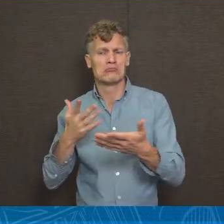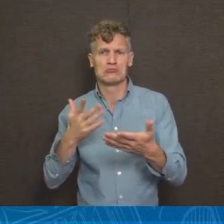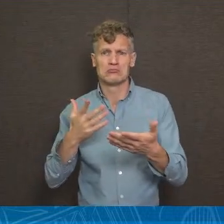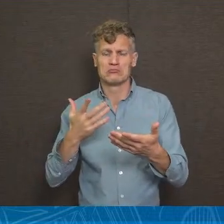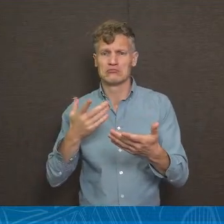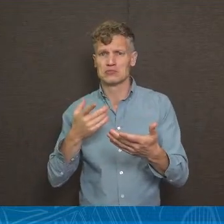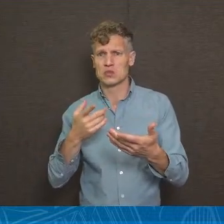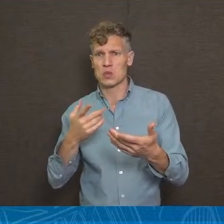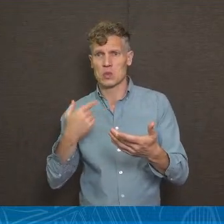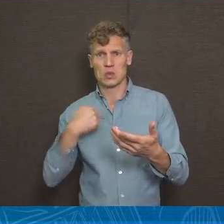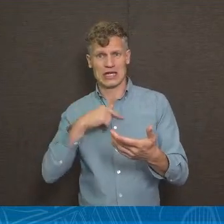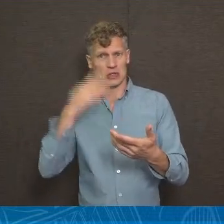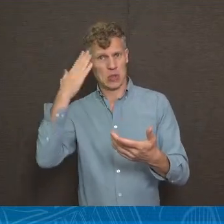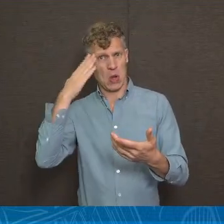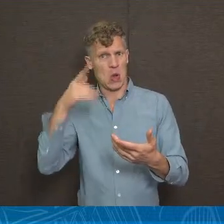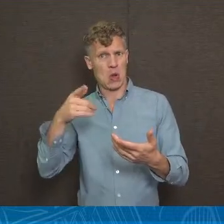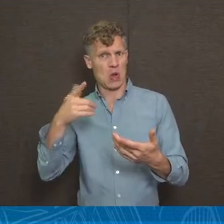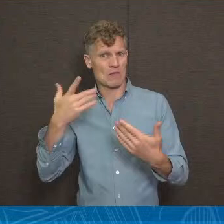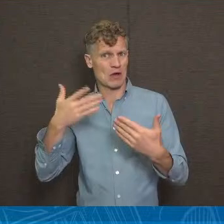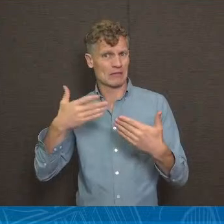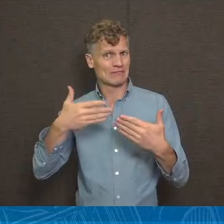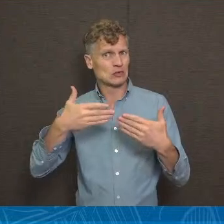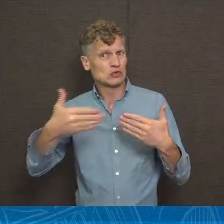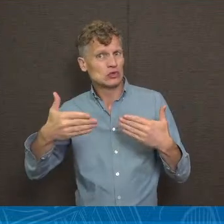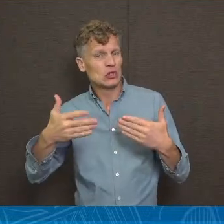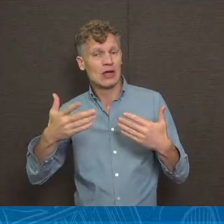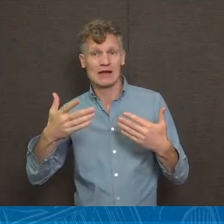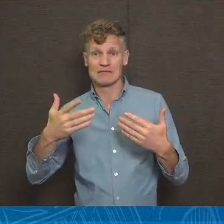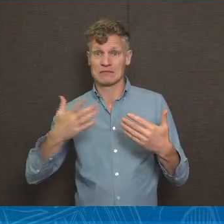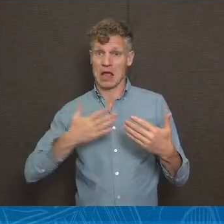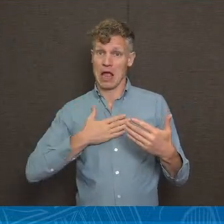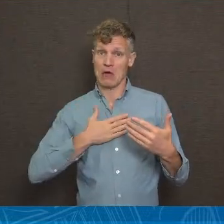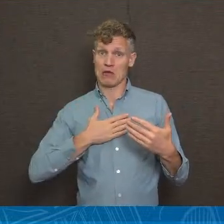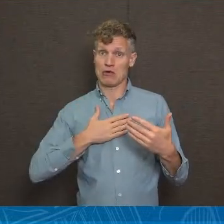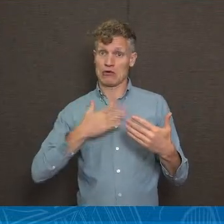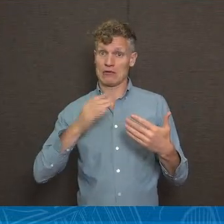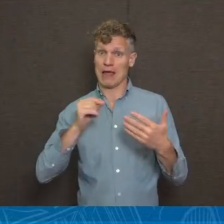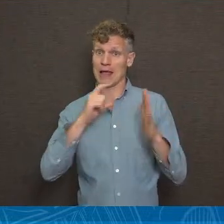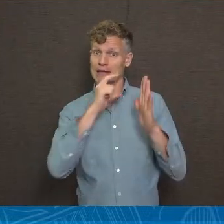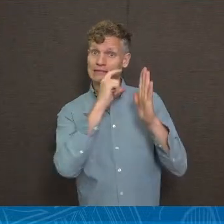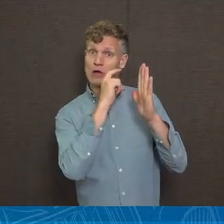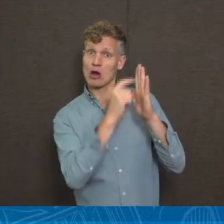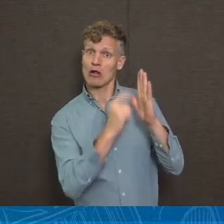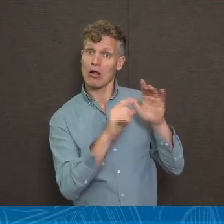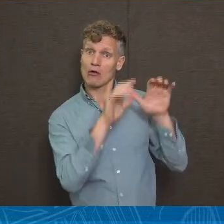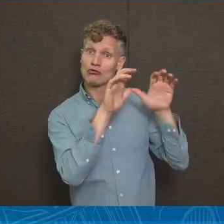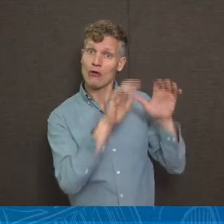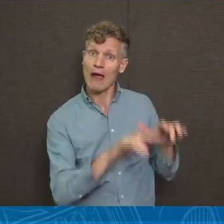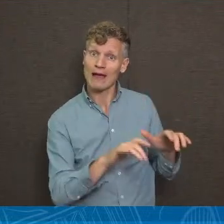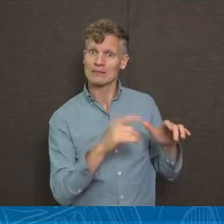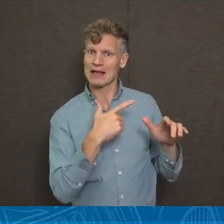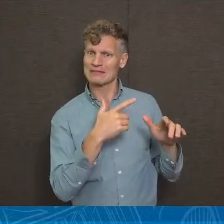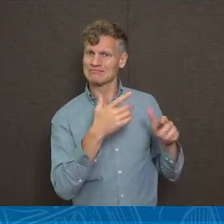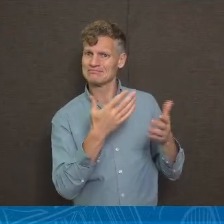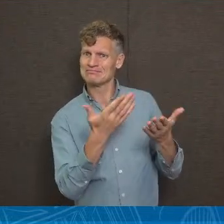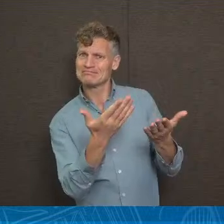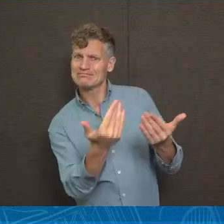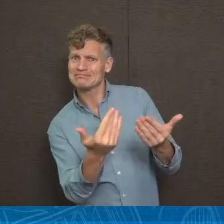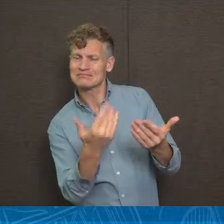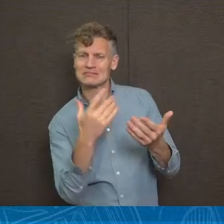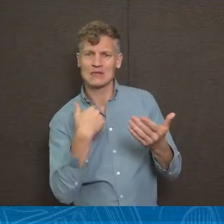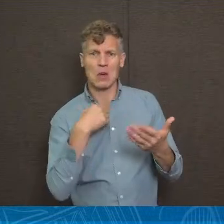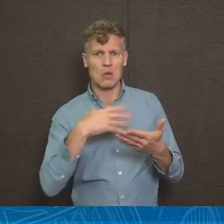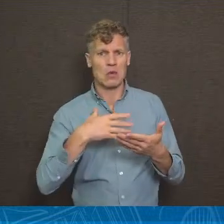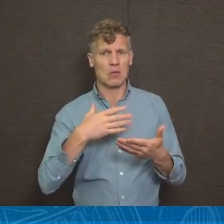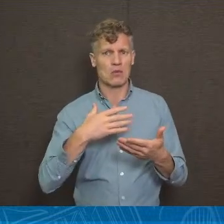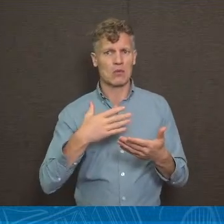we will have opportunity to design this type of the article, we have a way forward. So I just want to learn about